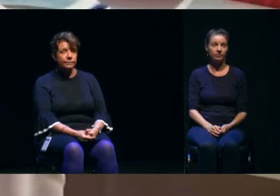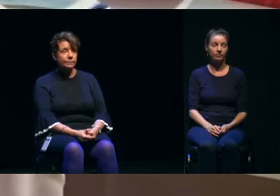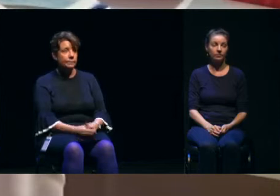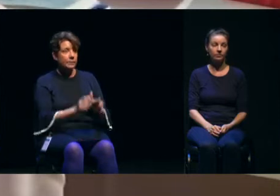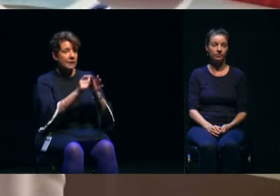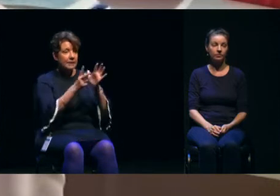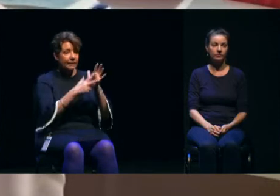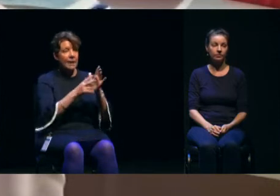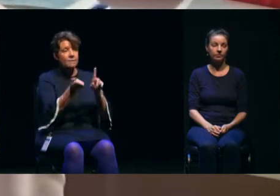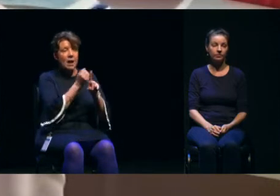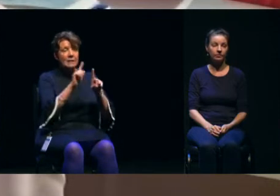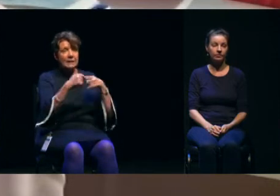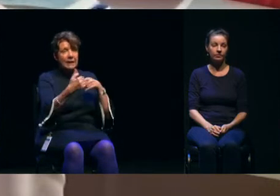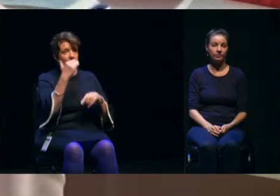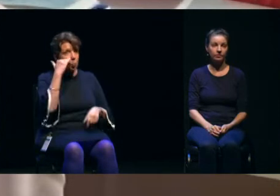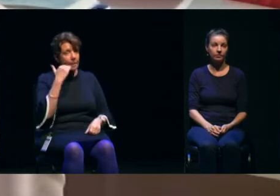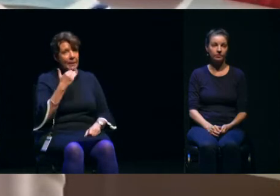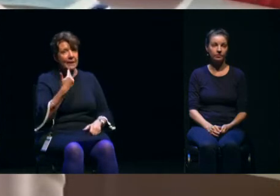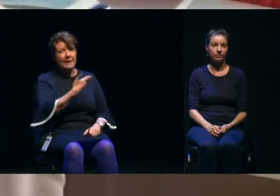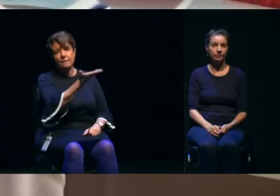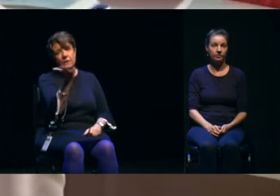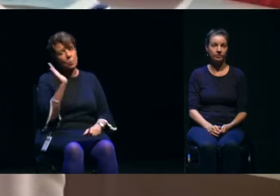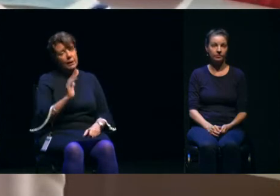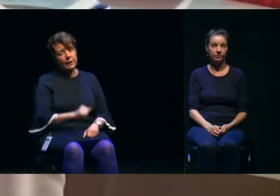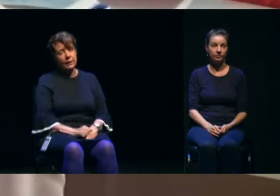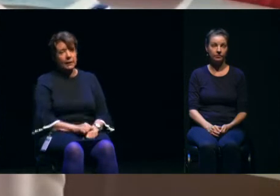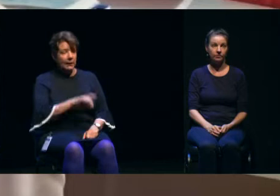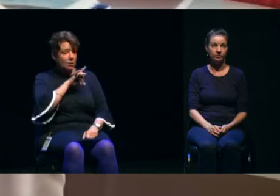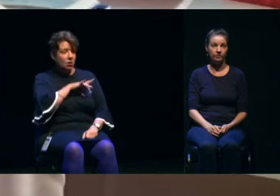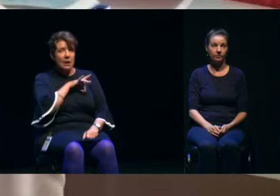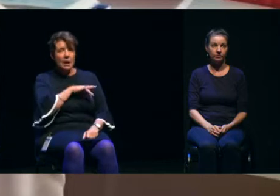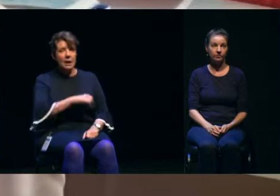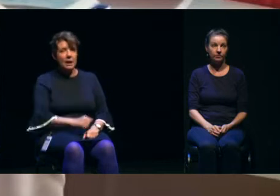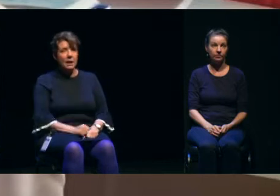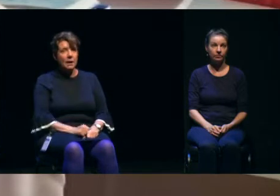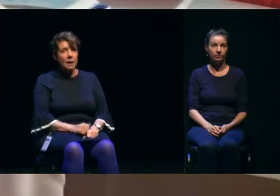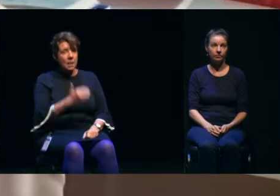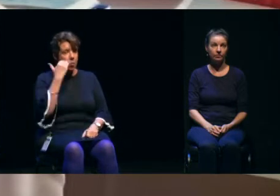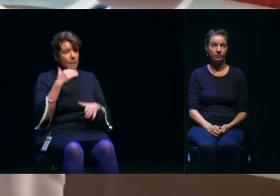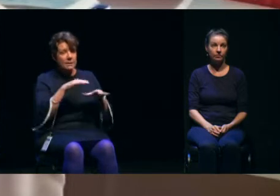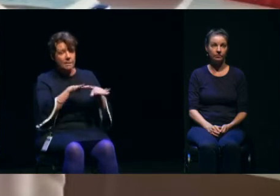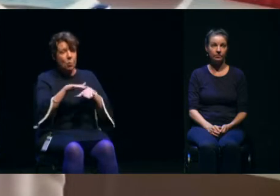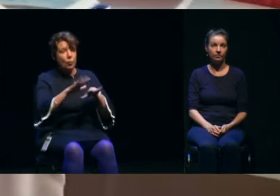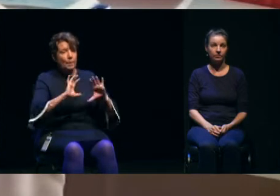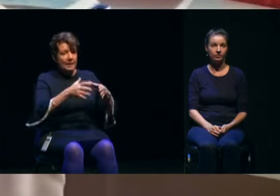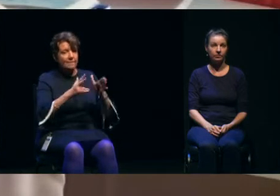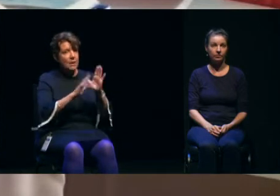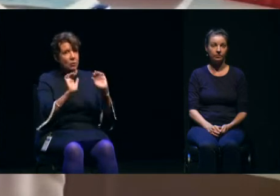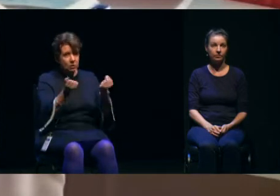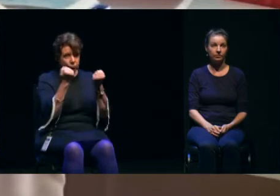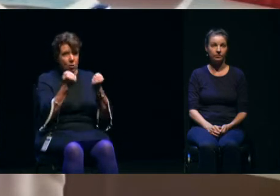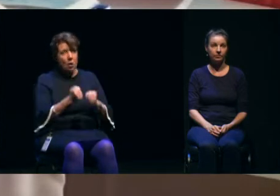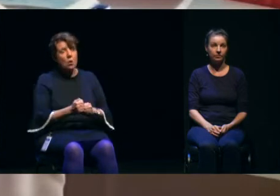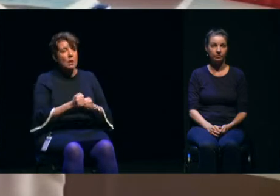domestic violence and violence against women is everywhere. In Chile, the women's movements are very, very strong and